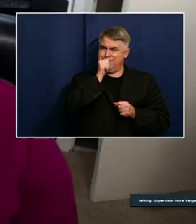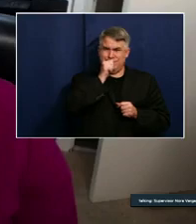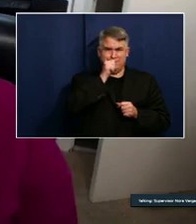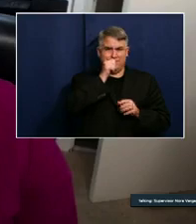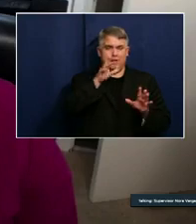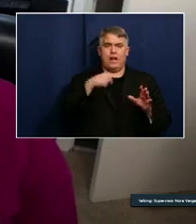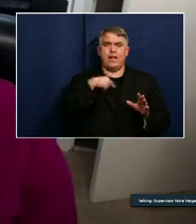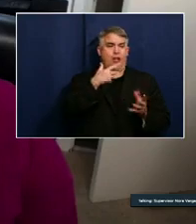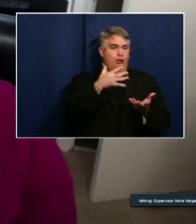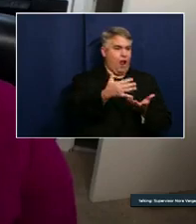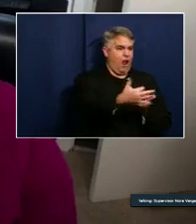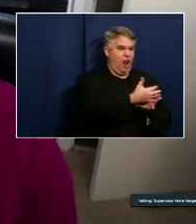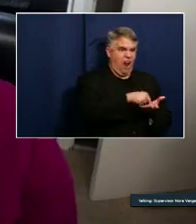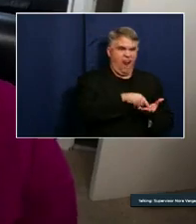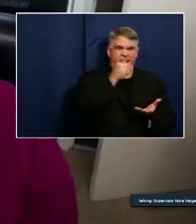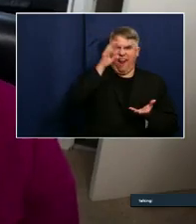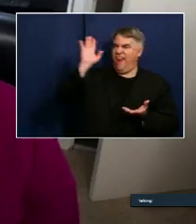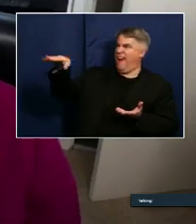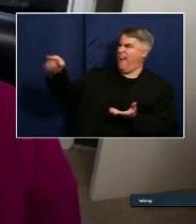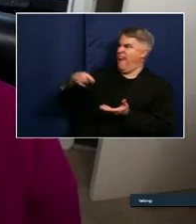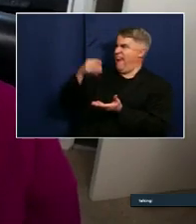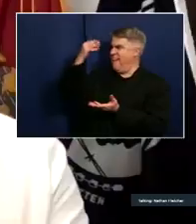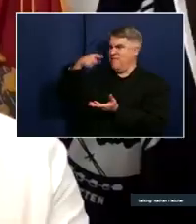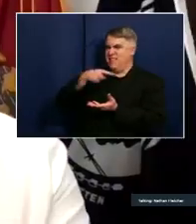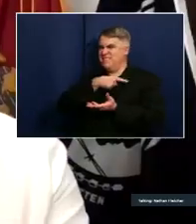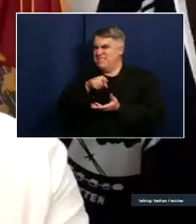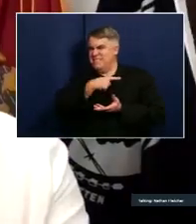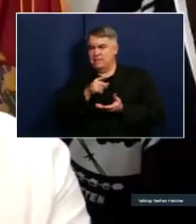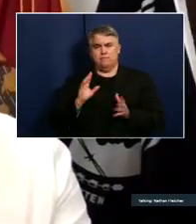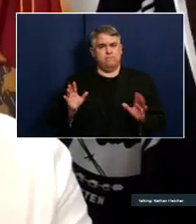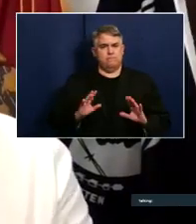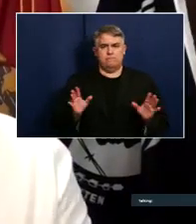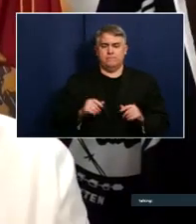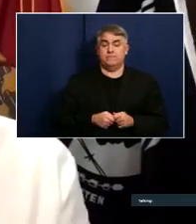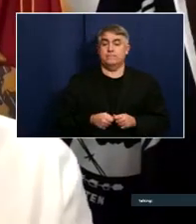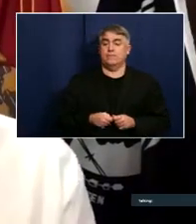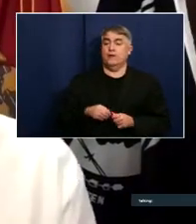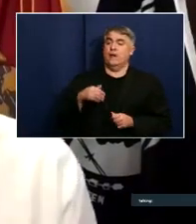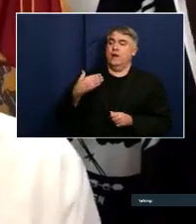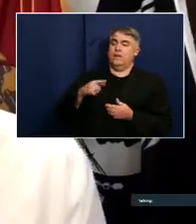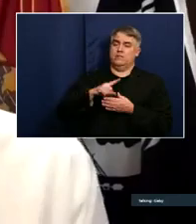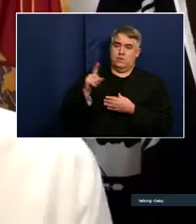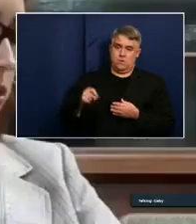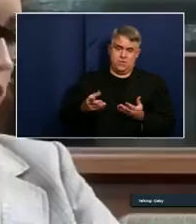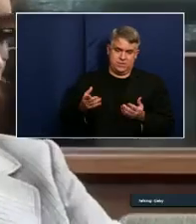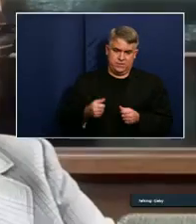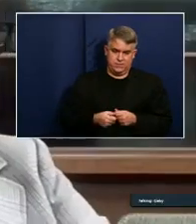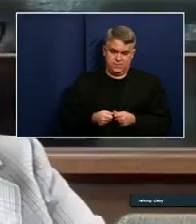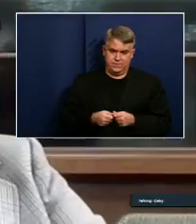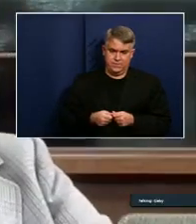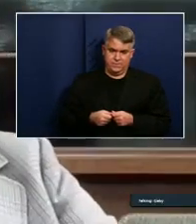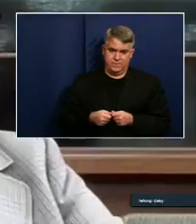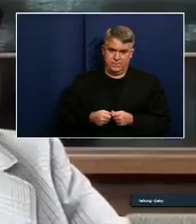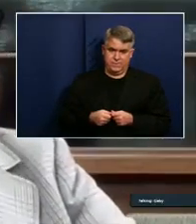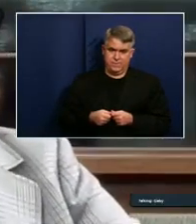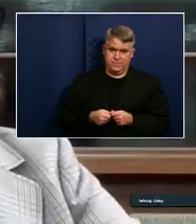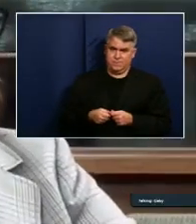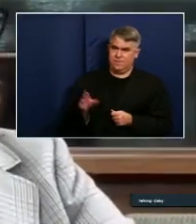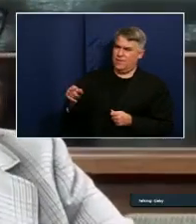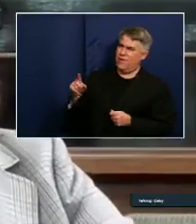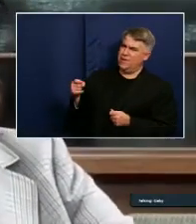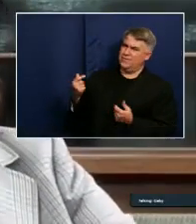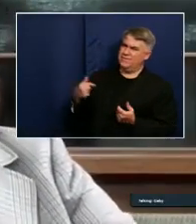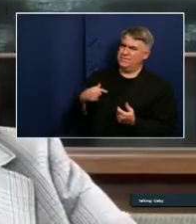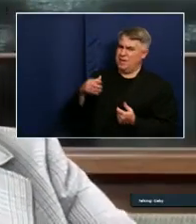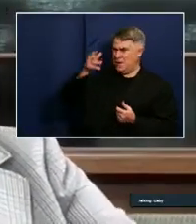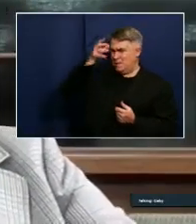So it's important to emphasize that. Great. Let's go to our next question. Okay, the next question comes from Patrick